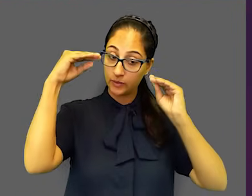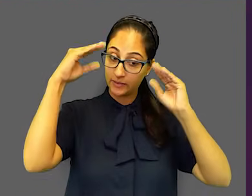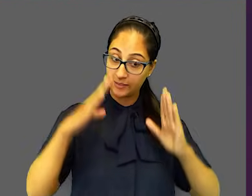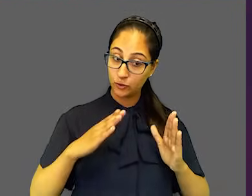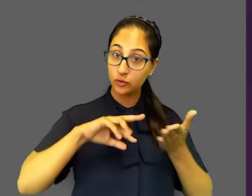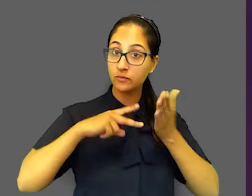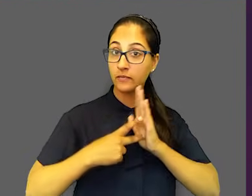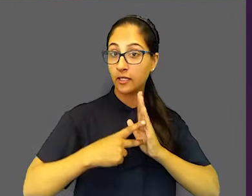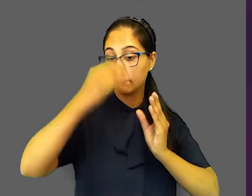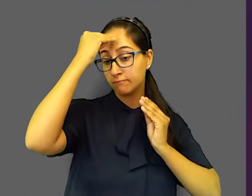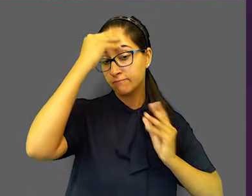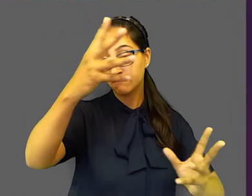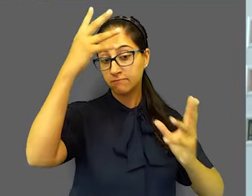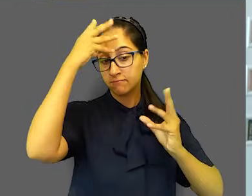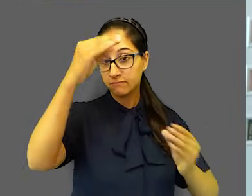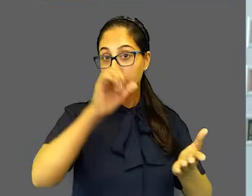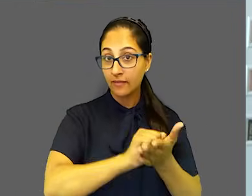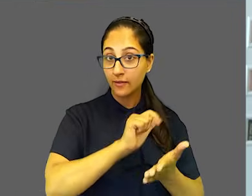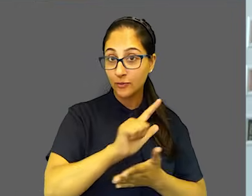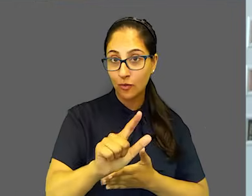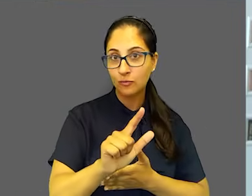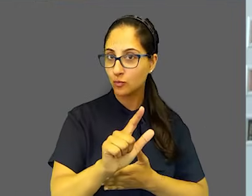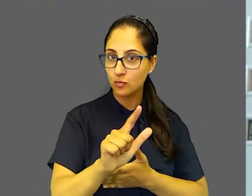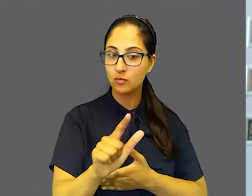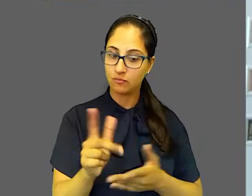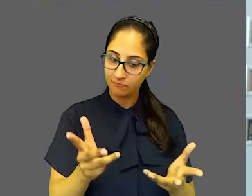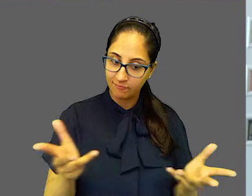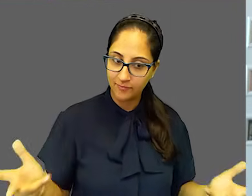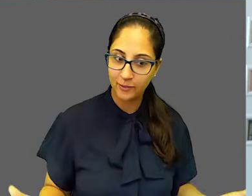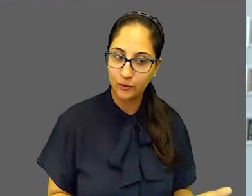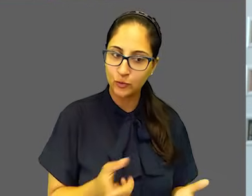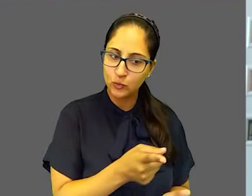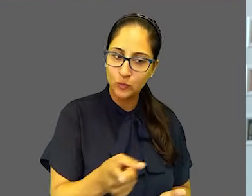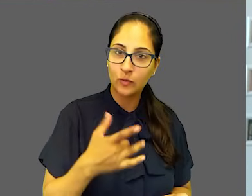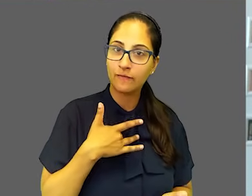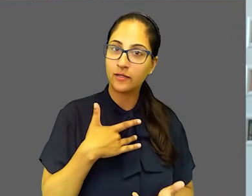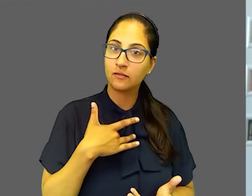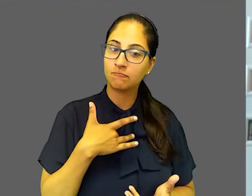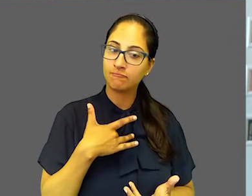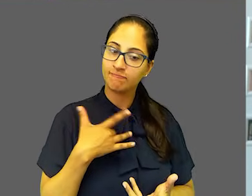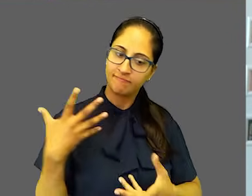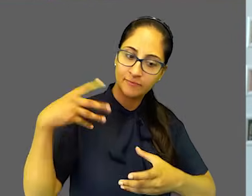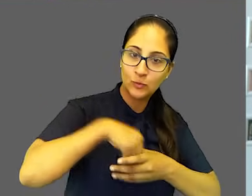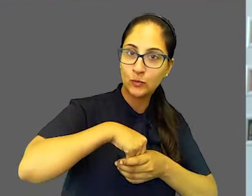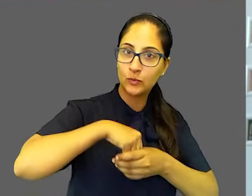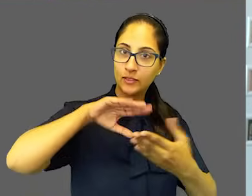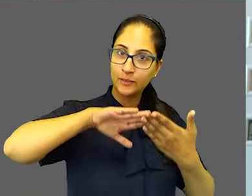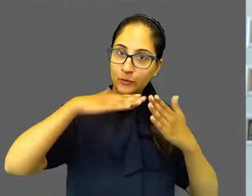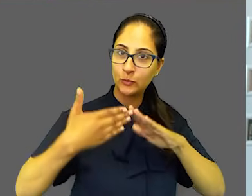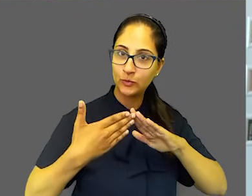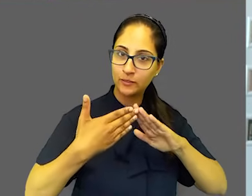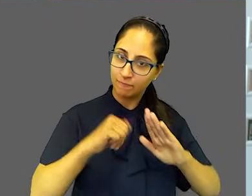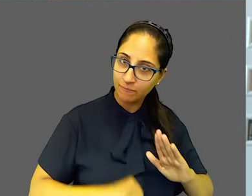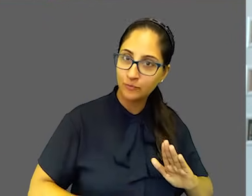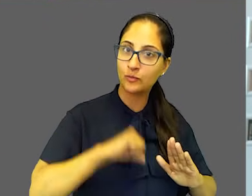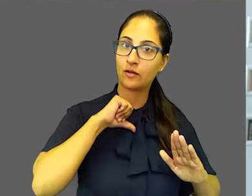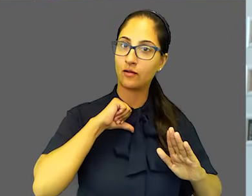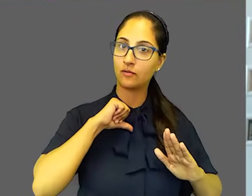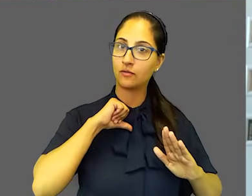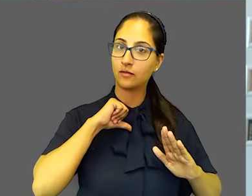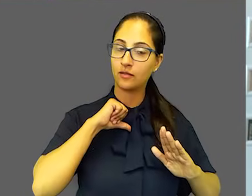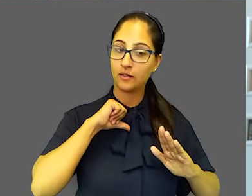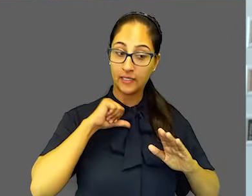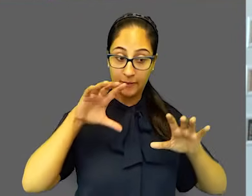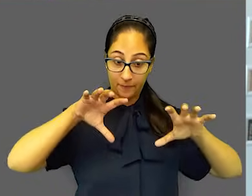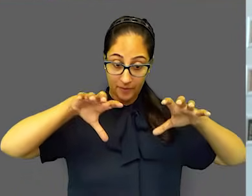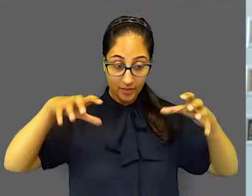of pride within our community. I want each student to feel like the space that we